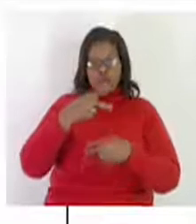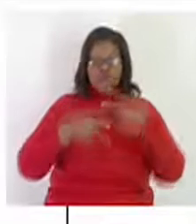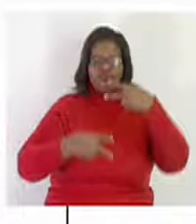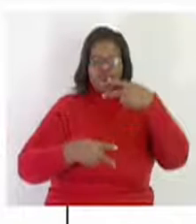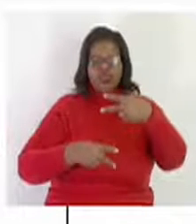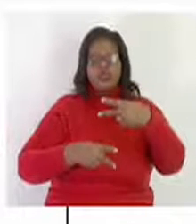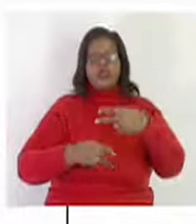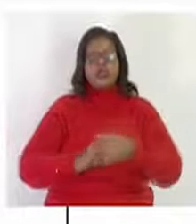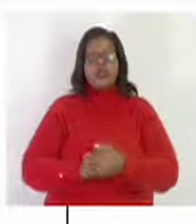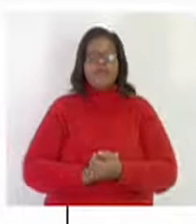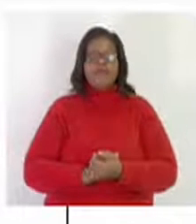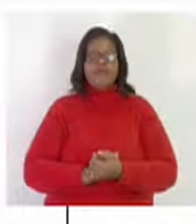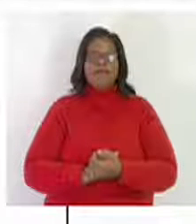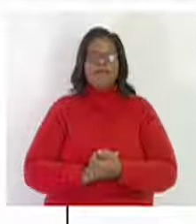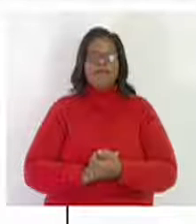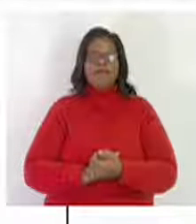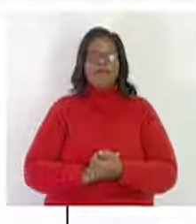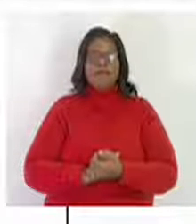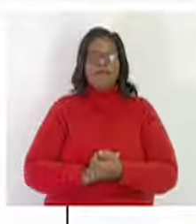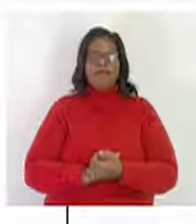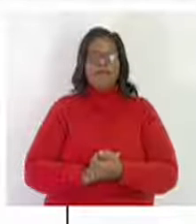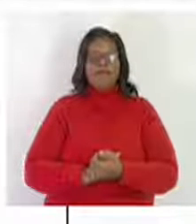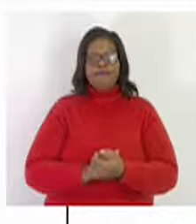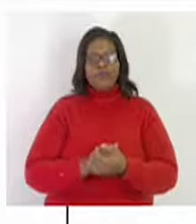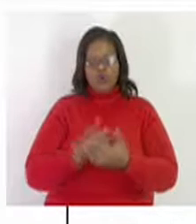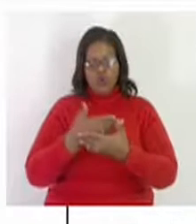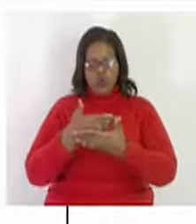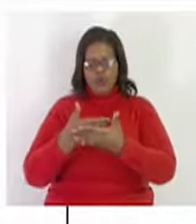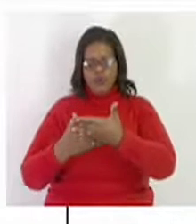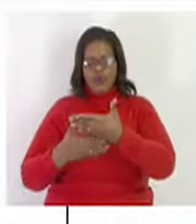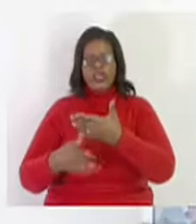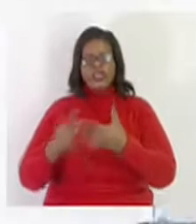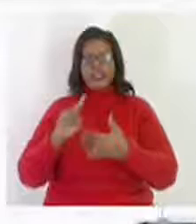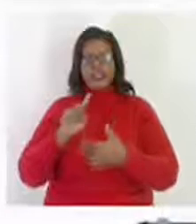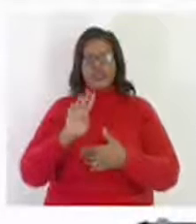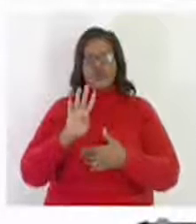smaller than. Moving to page 14.